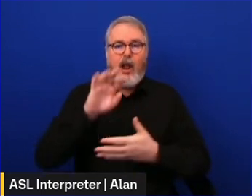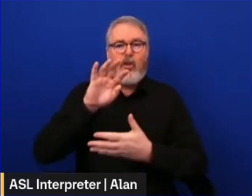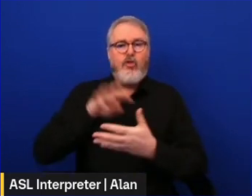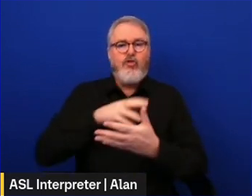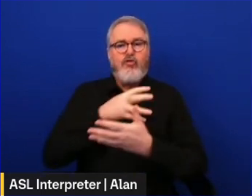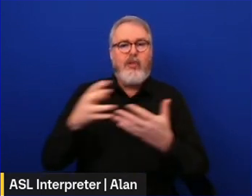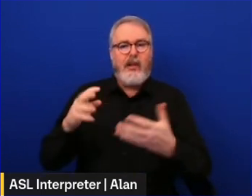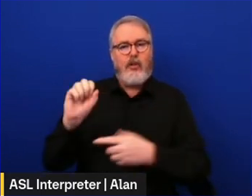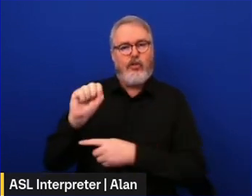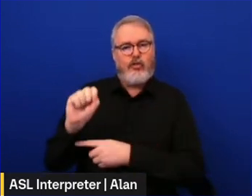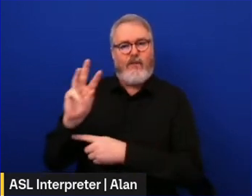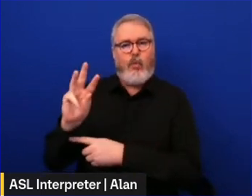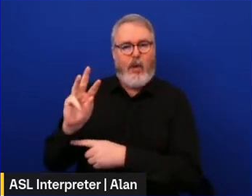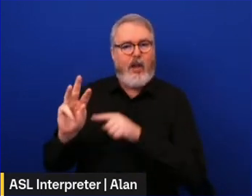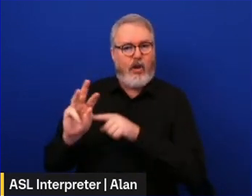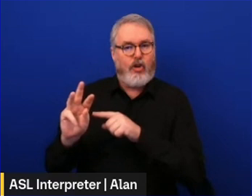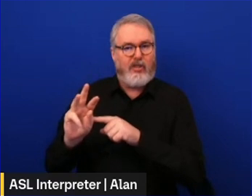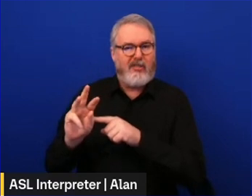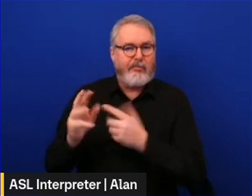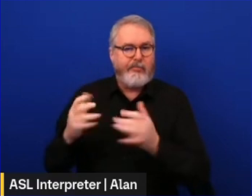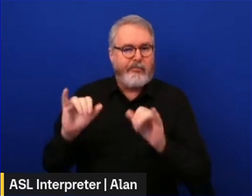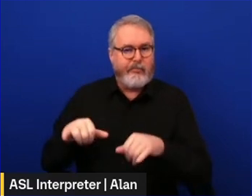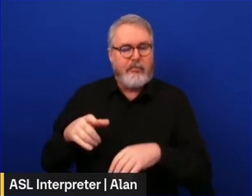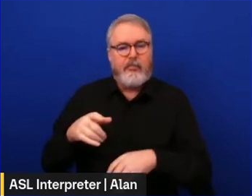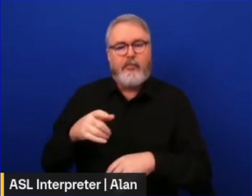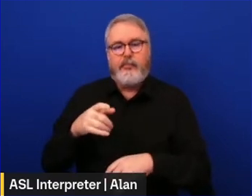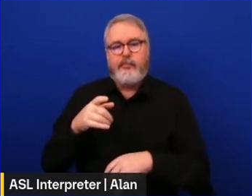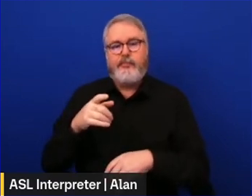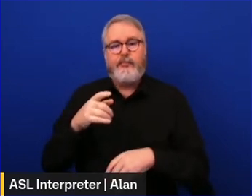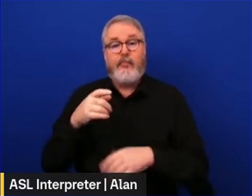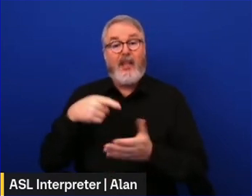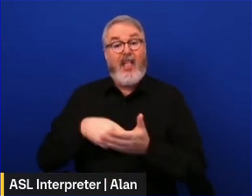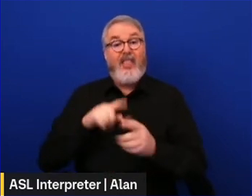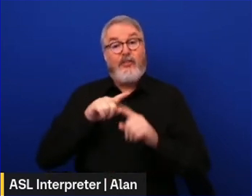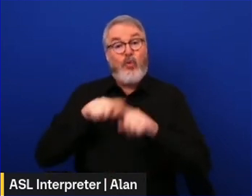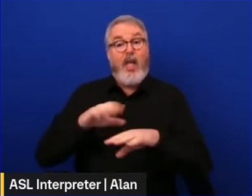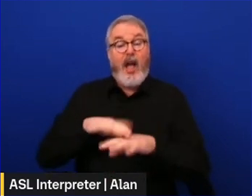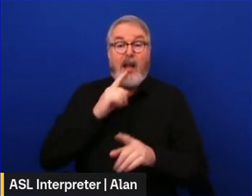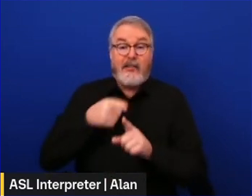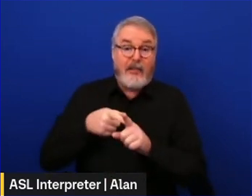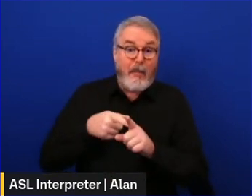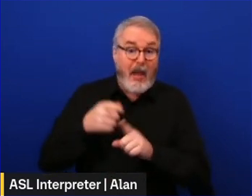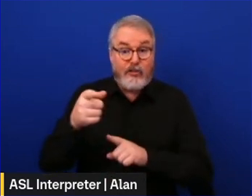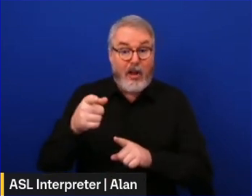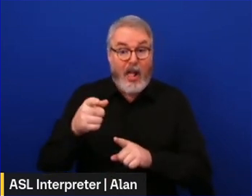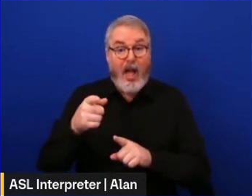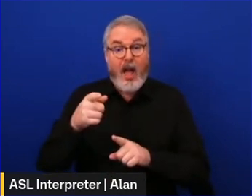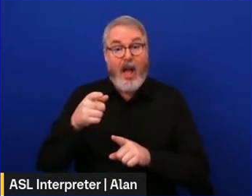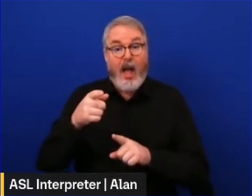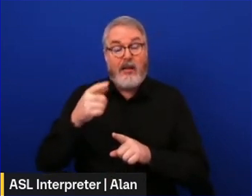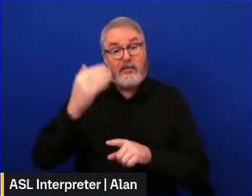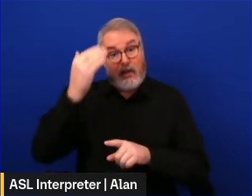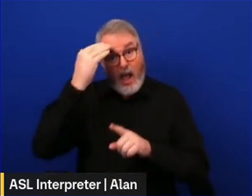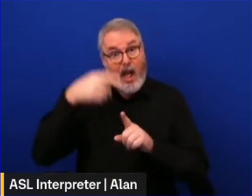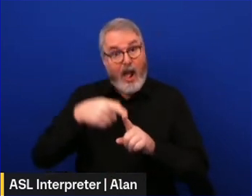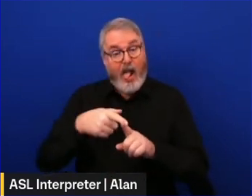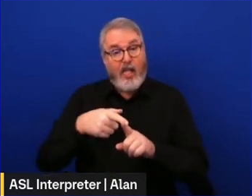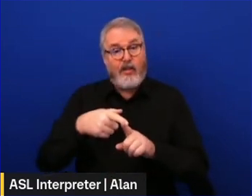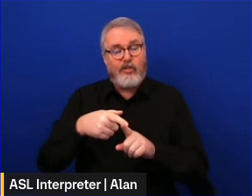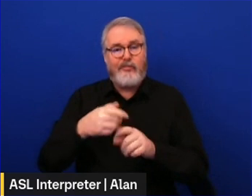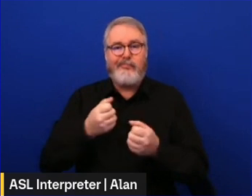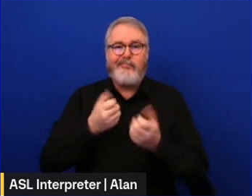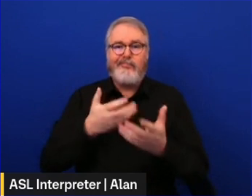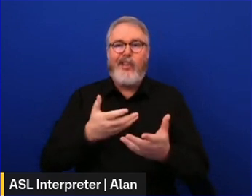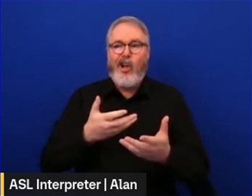This reliance on specialized knowledge leads to bottlenecks that slow down the entire